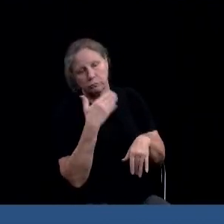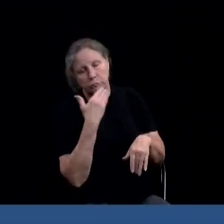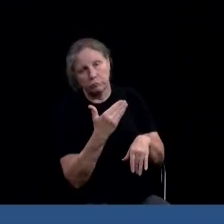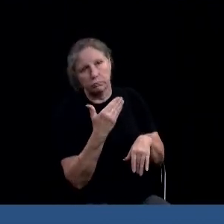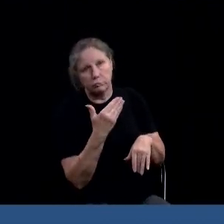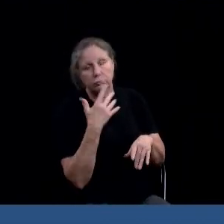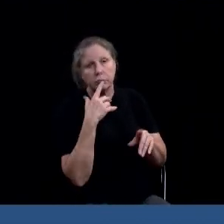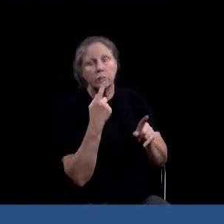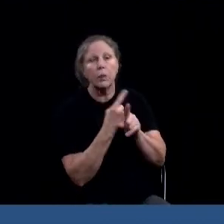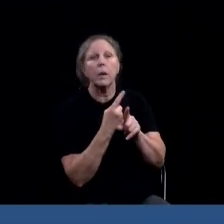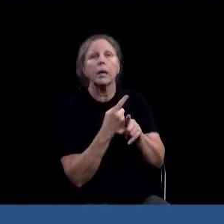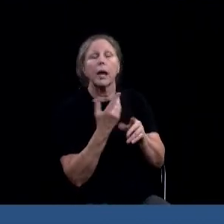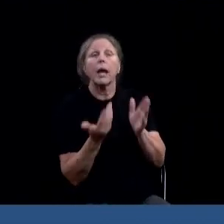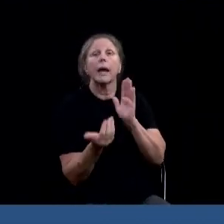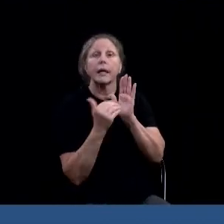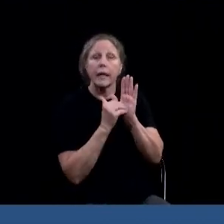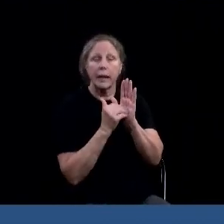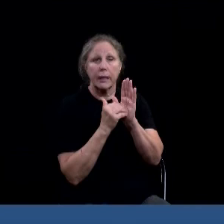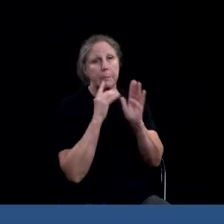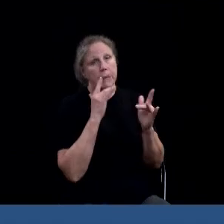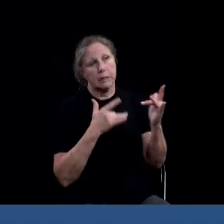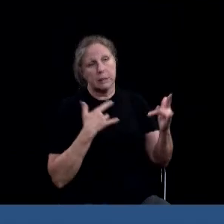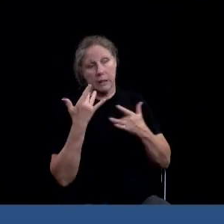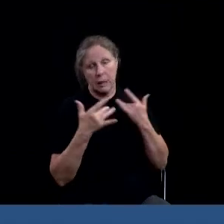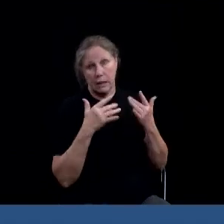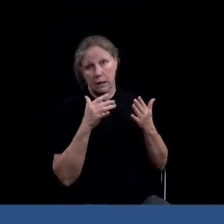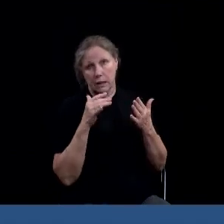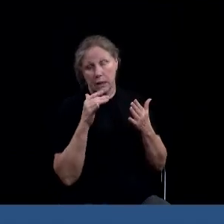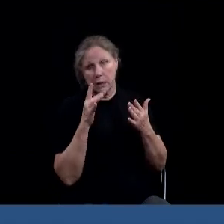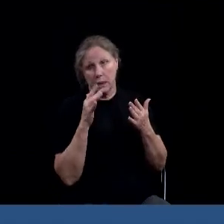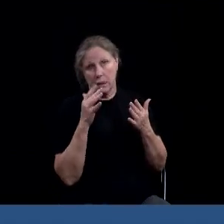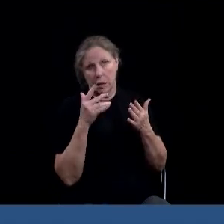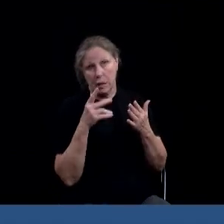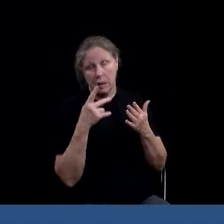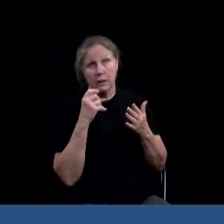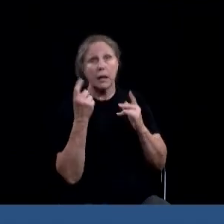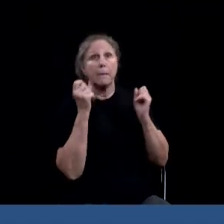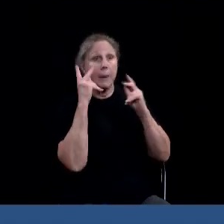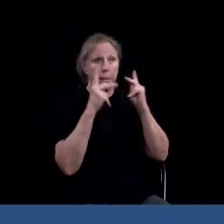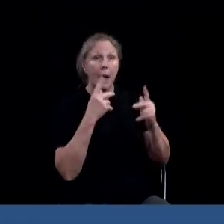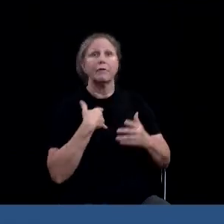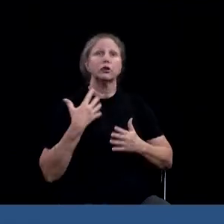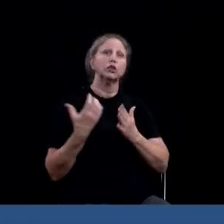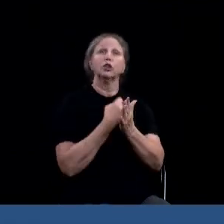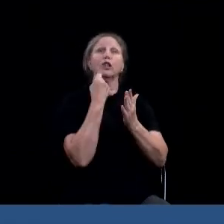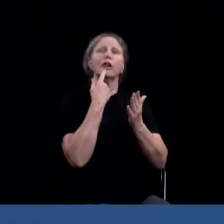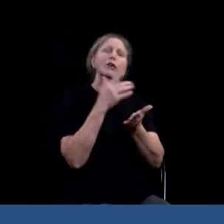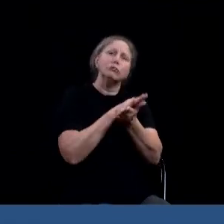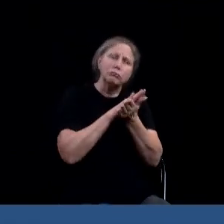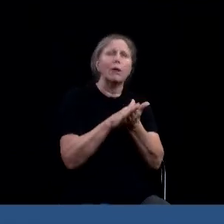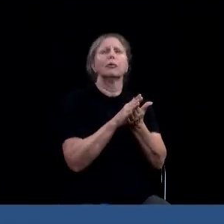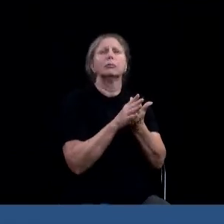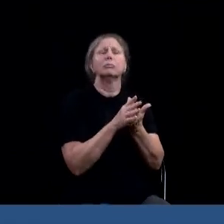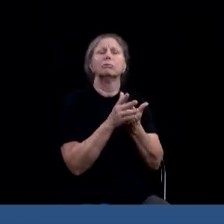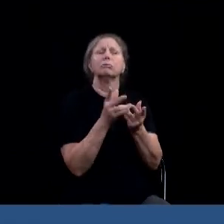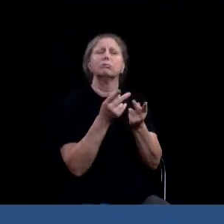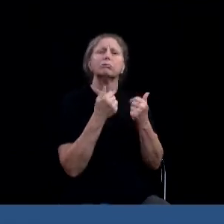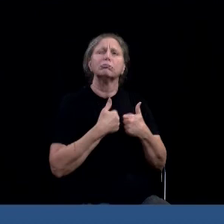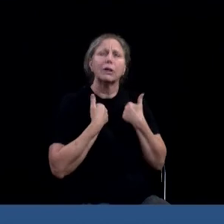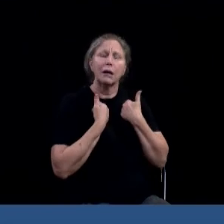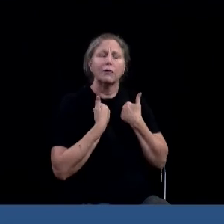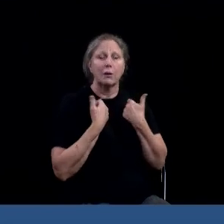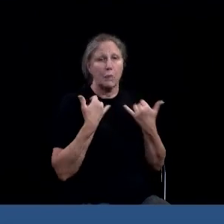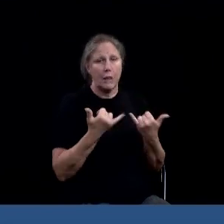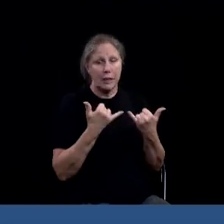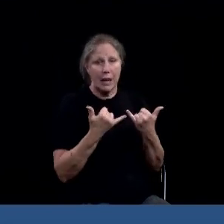to just give so many people an opportunity to have something that's nice that, up to this point, potentially haven't had that experience. So